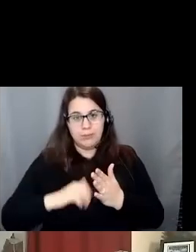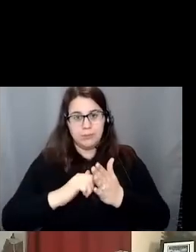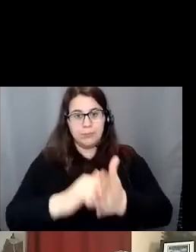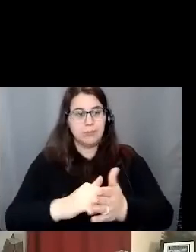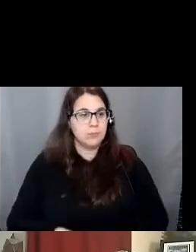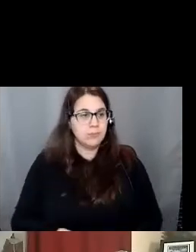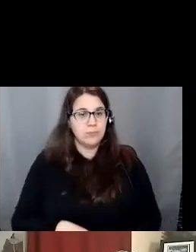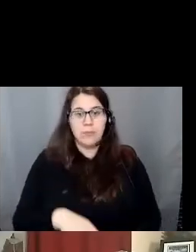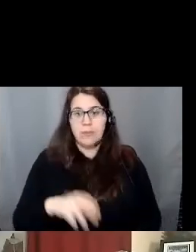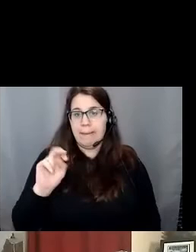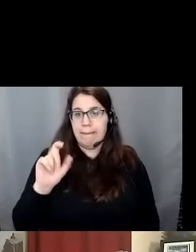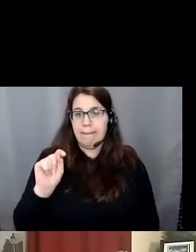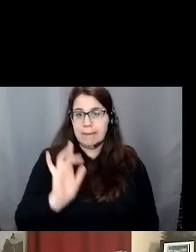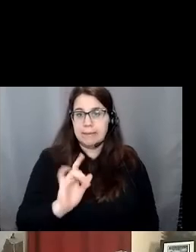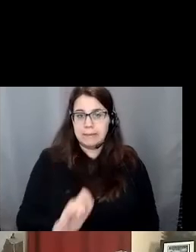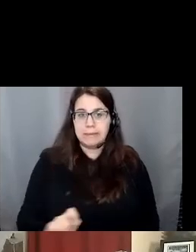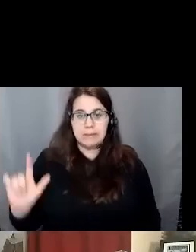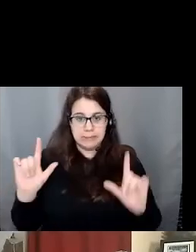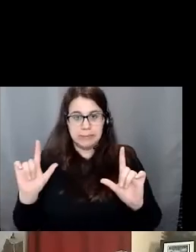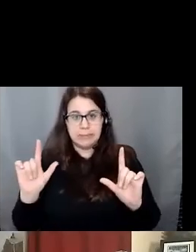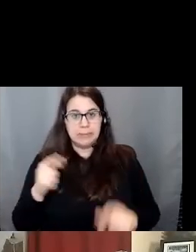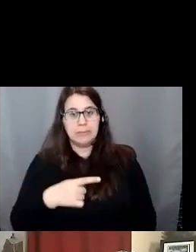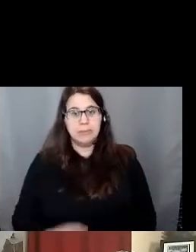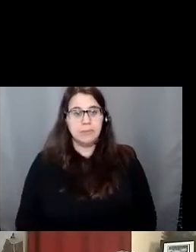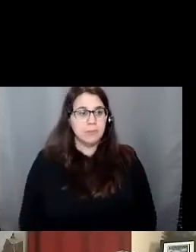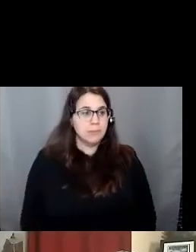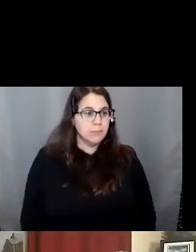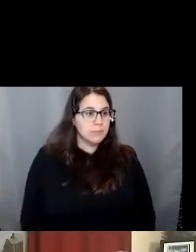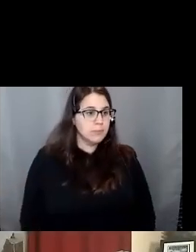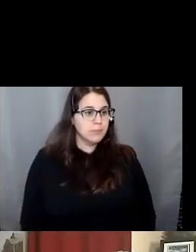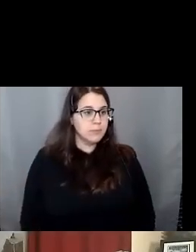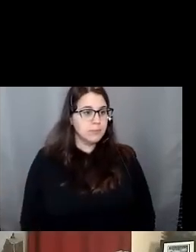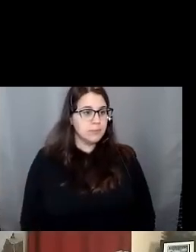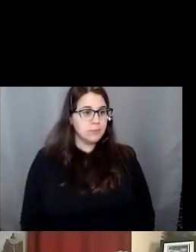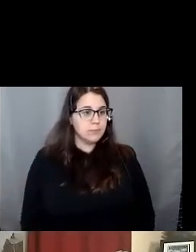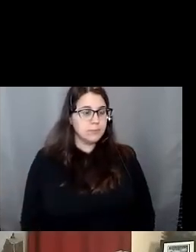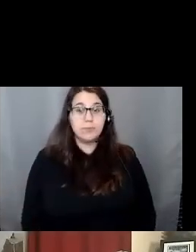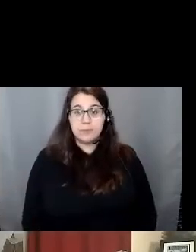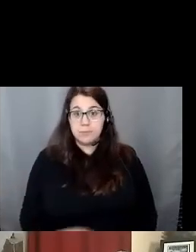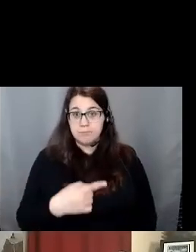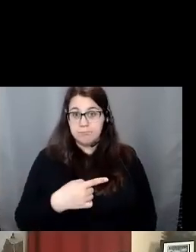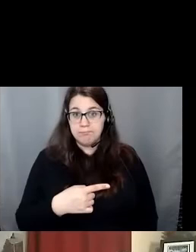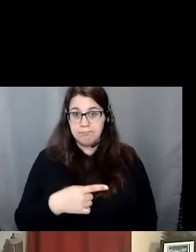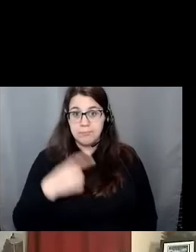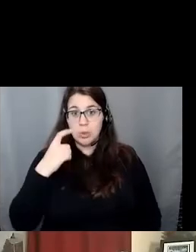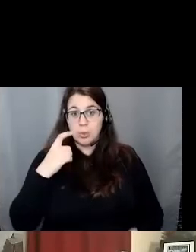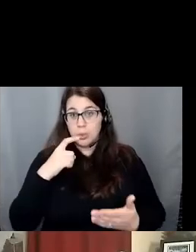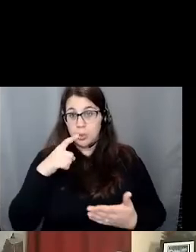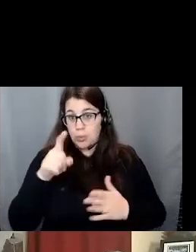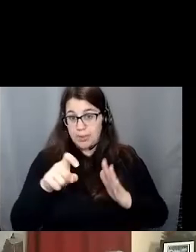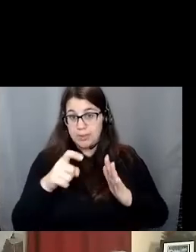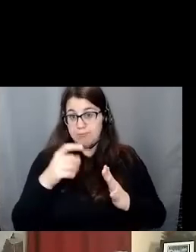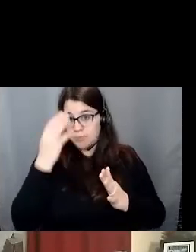the next screen. On this particular screen, you will identify whether it is a standard